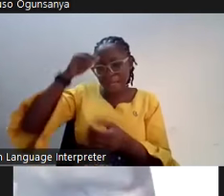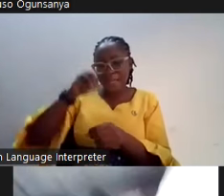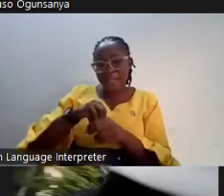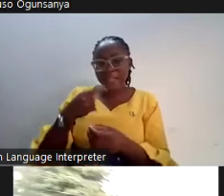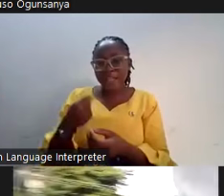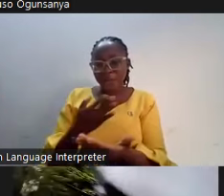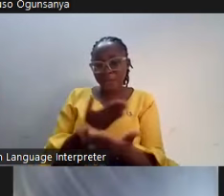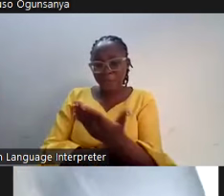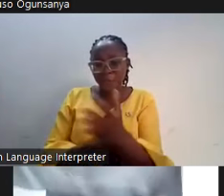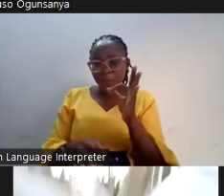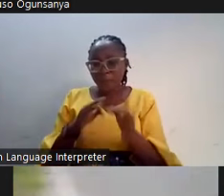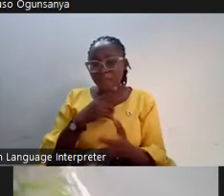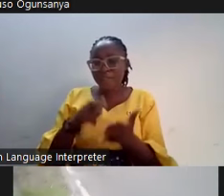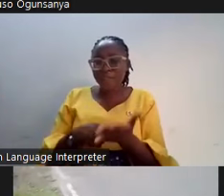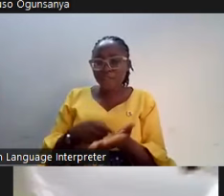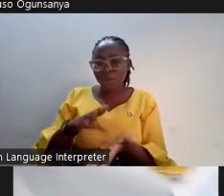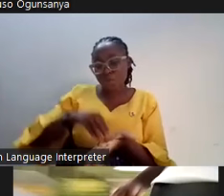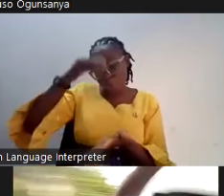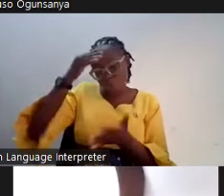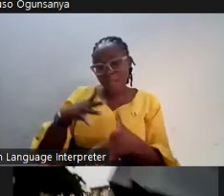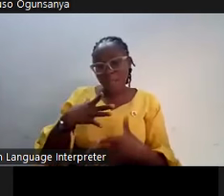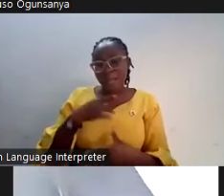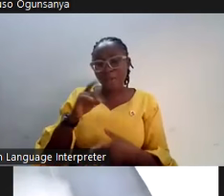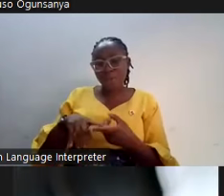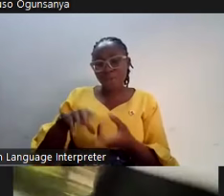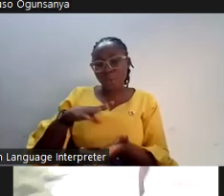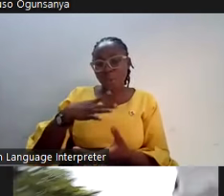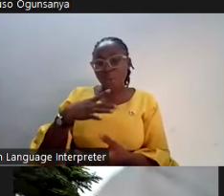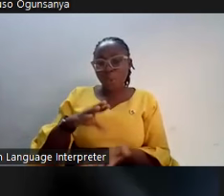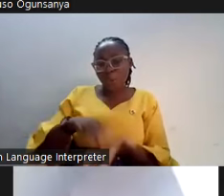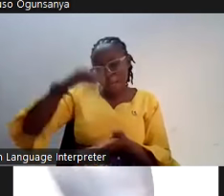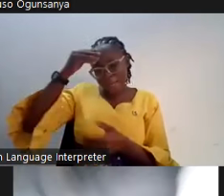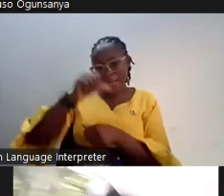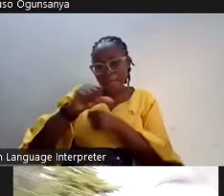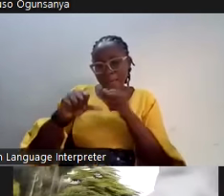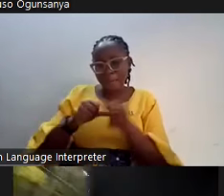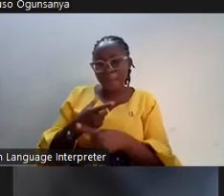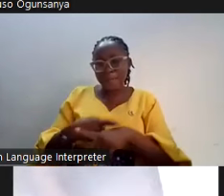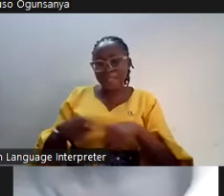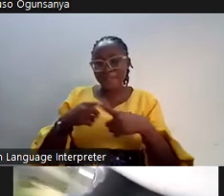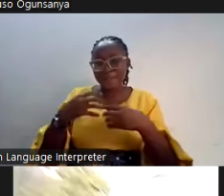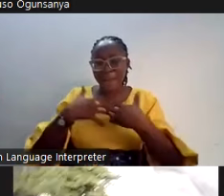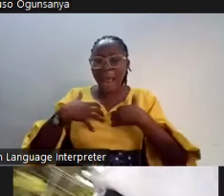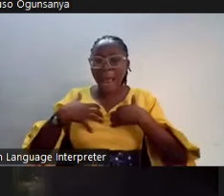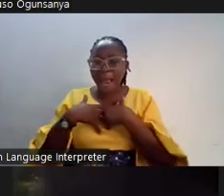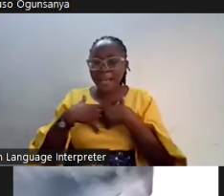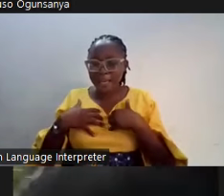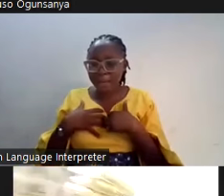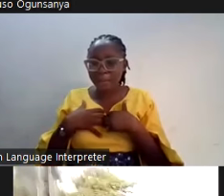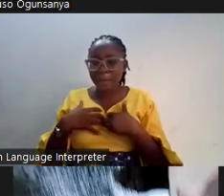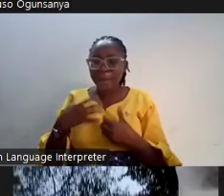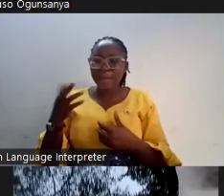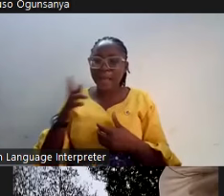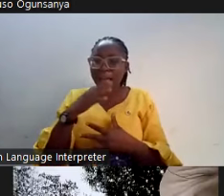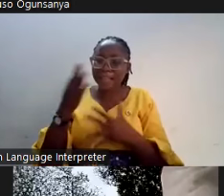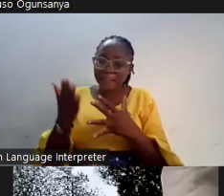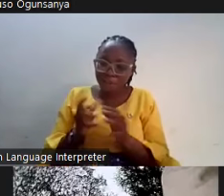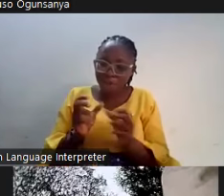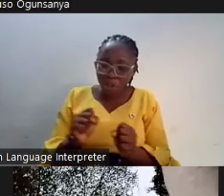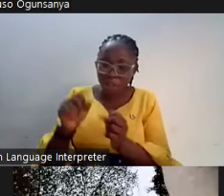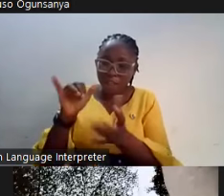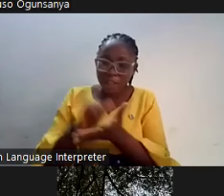the student likes to learn about dinosaurs, then our intervention strategy, we absolutely want to make sure that